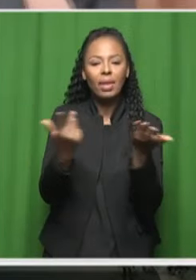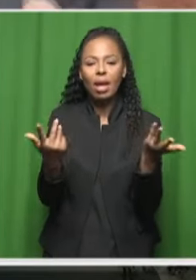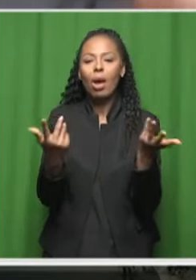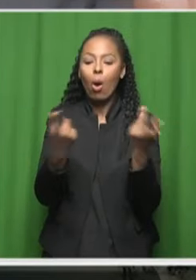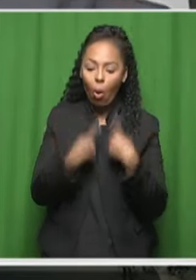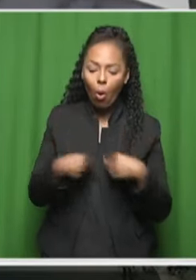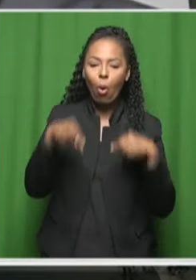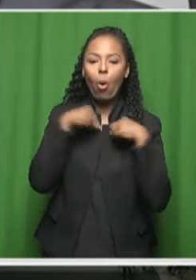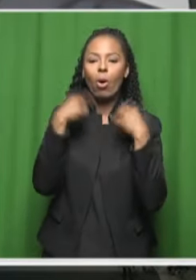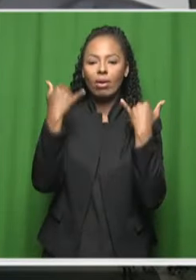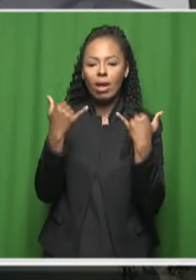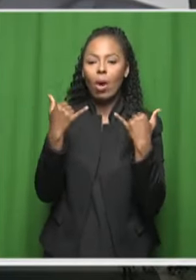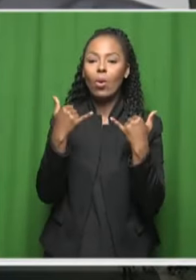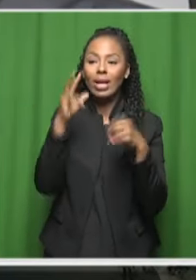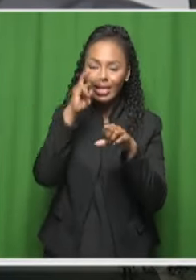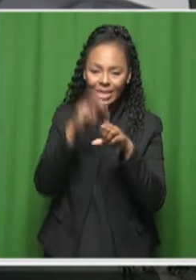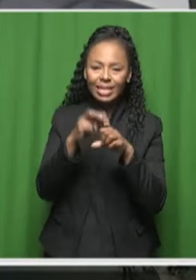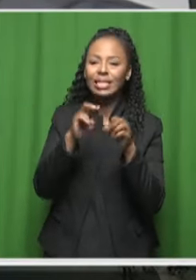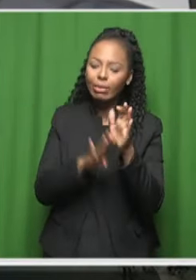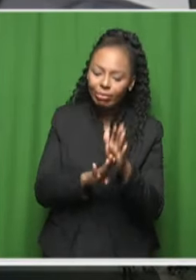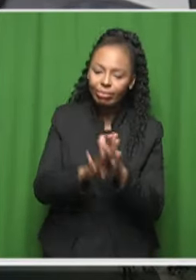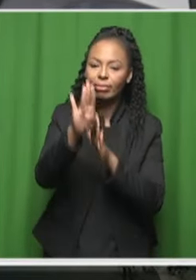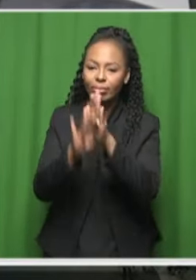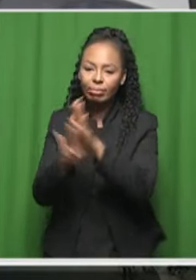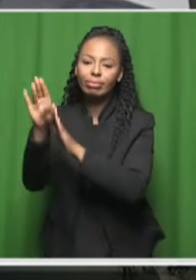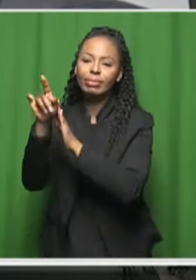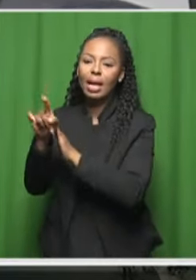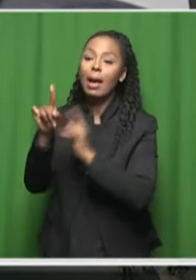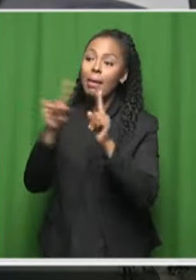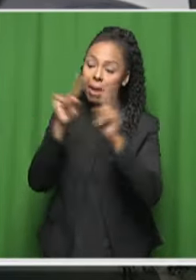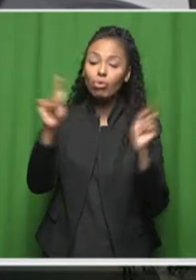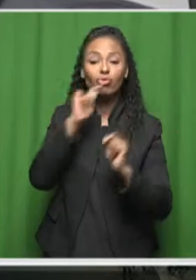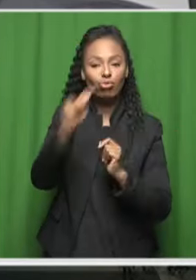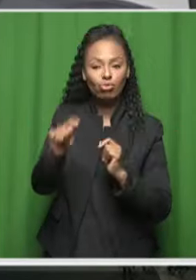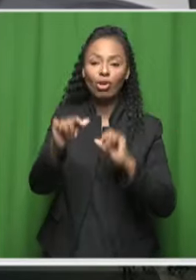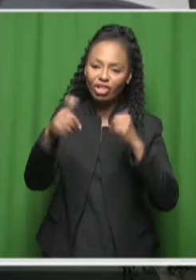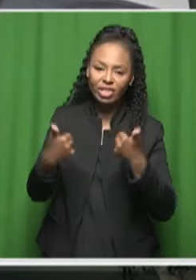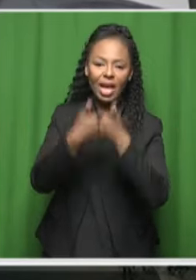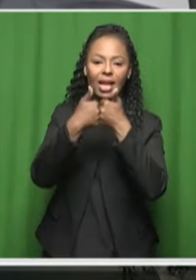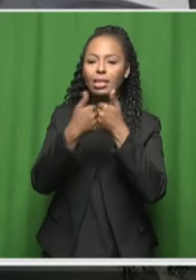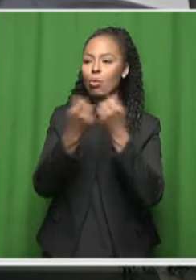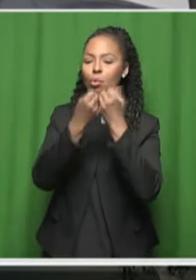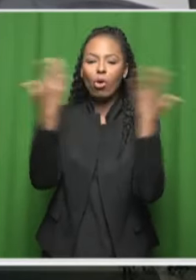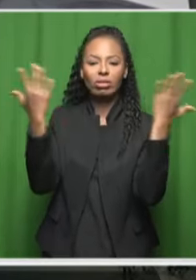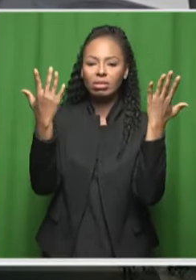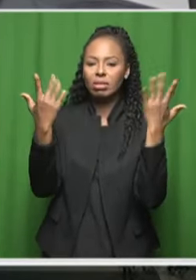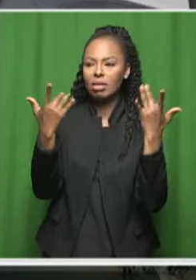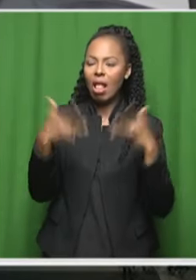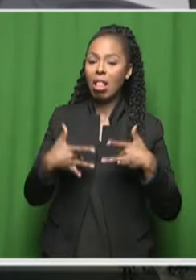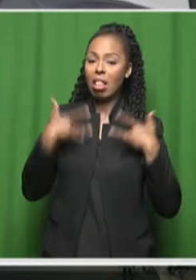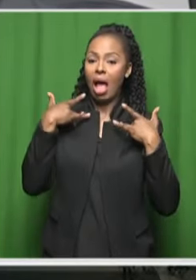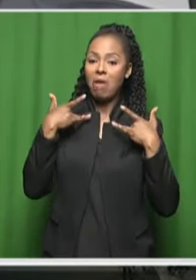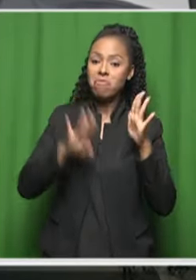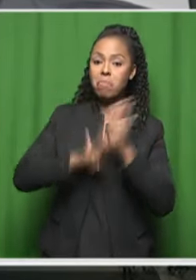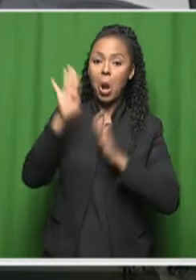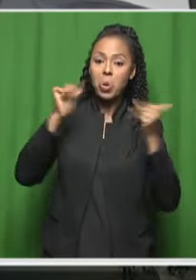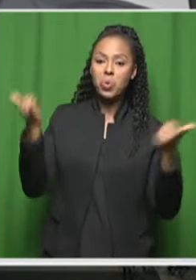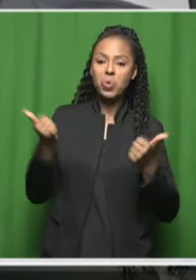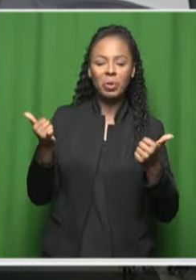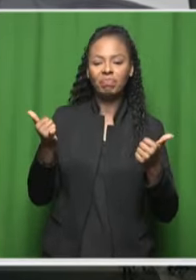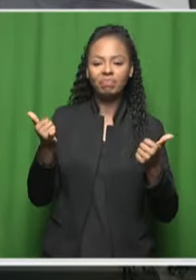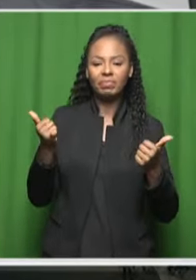to development, definitely it's a challenge. I don't think that the incoming